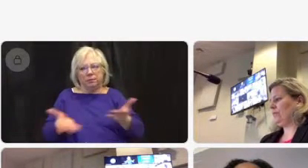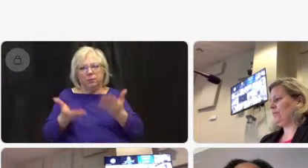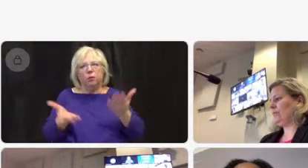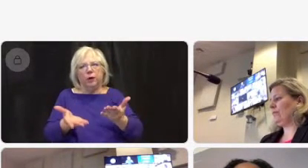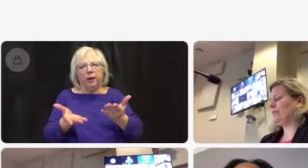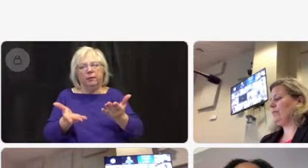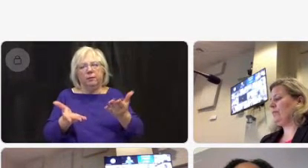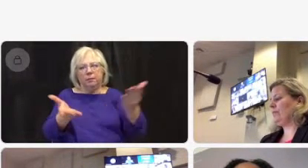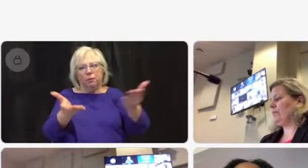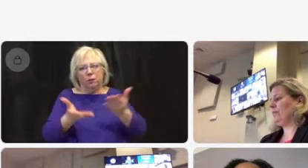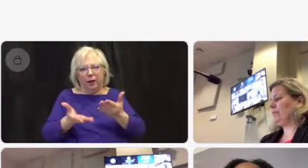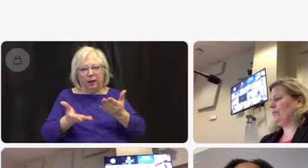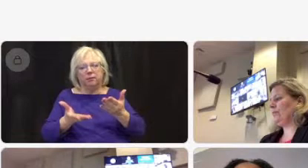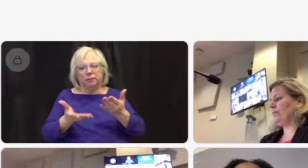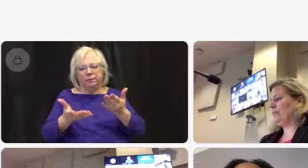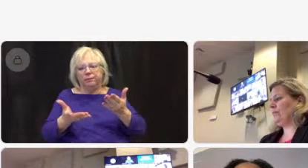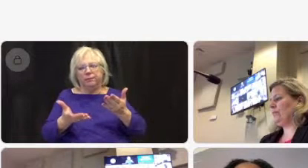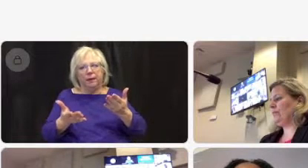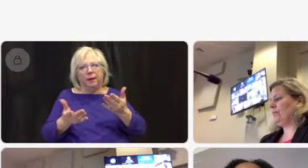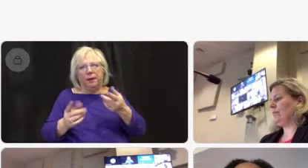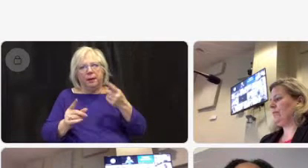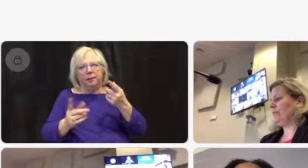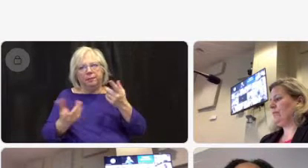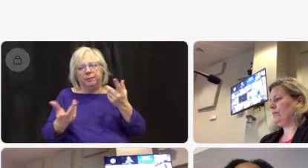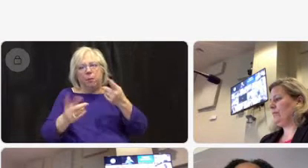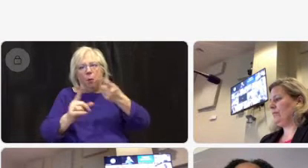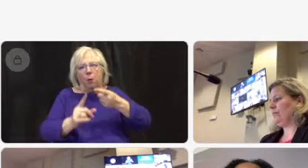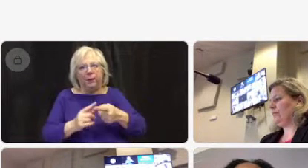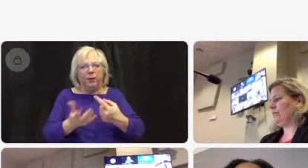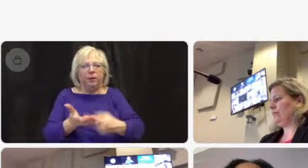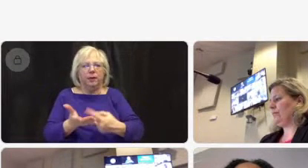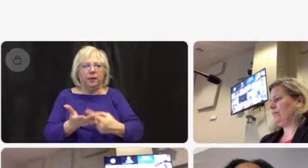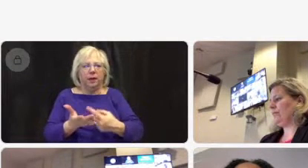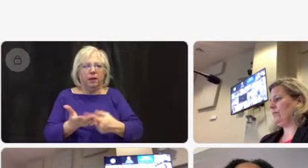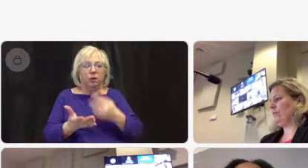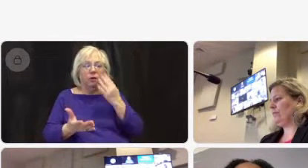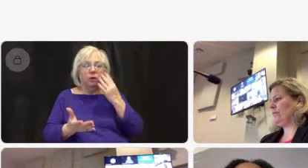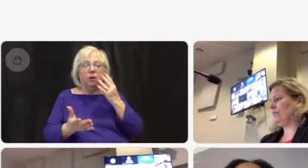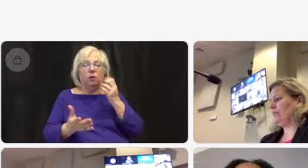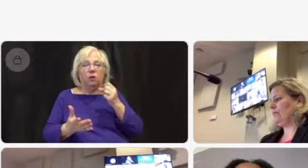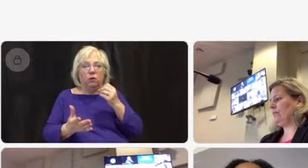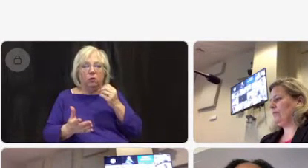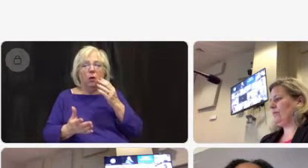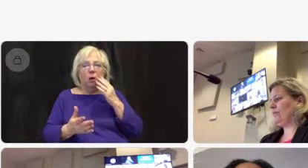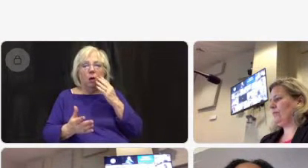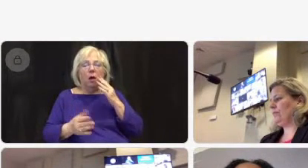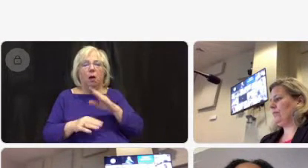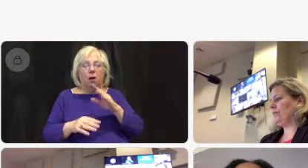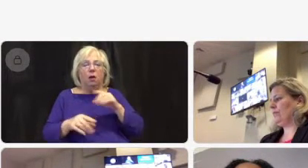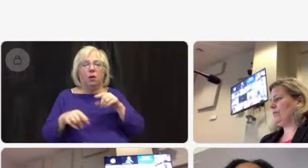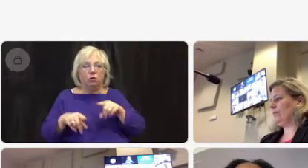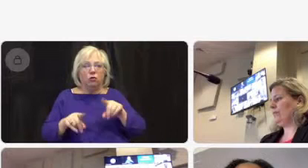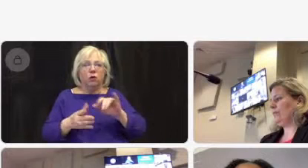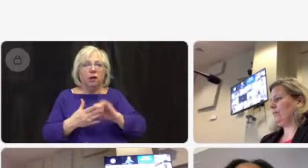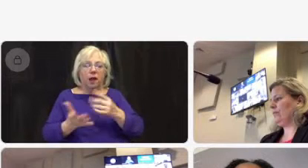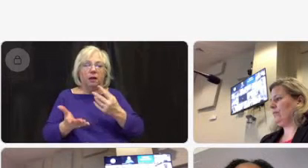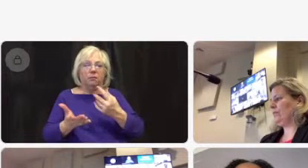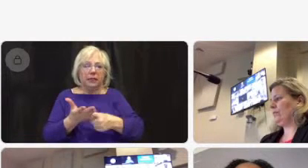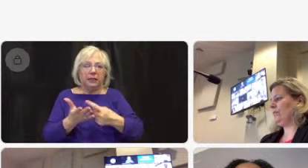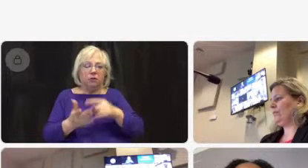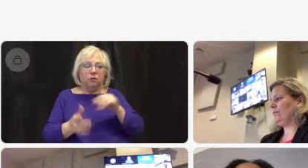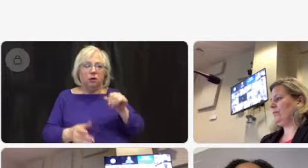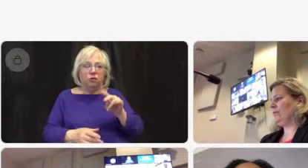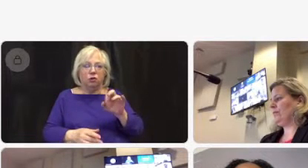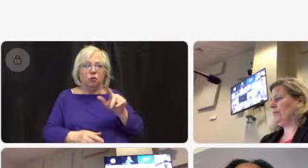there from that standpoint. So we'll have a greater detail on that conversation on June 25th.